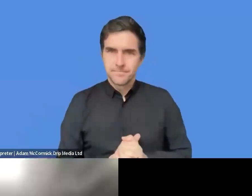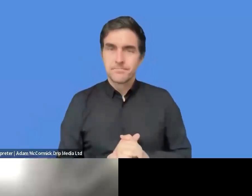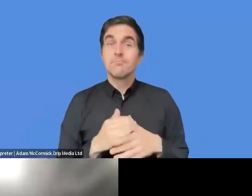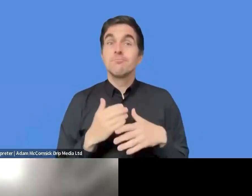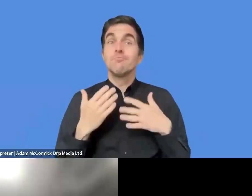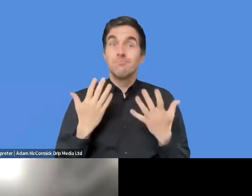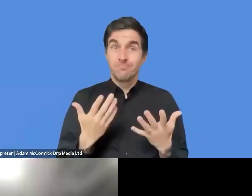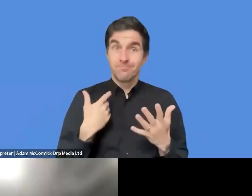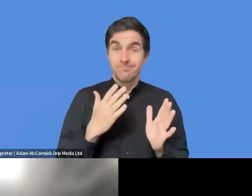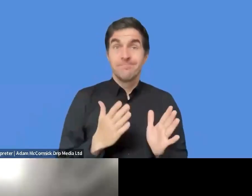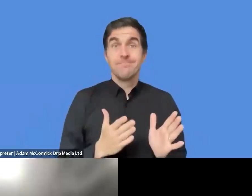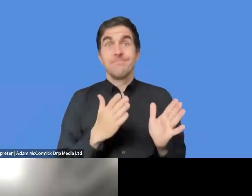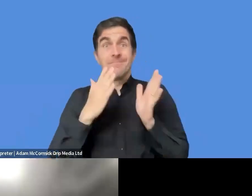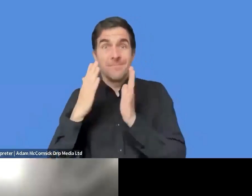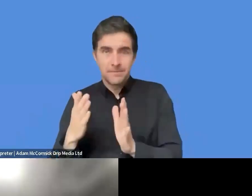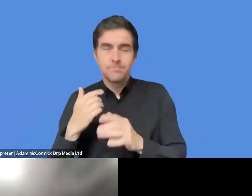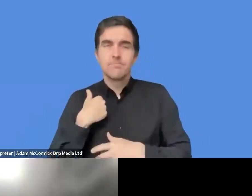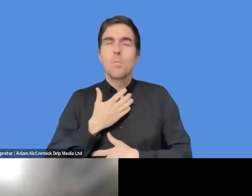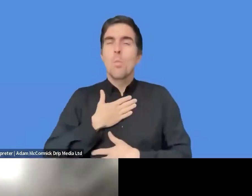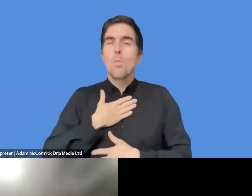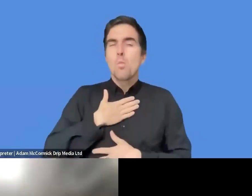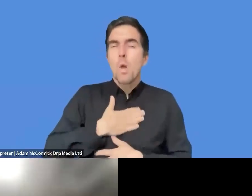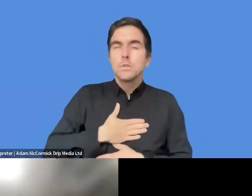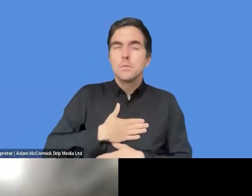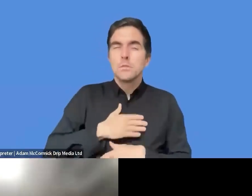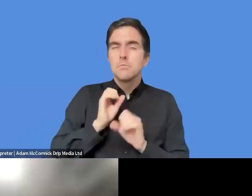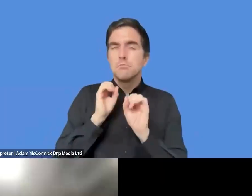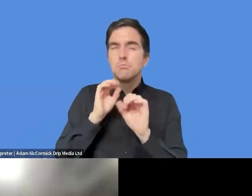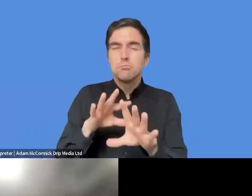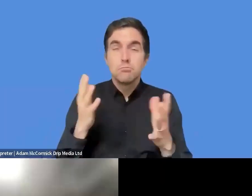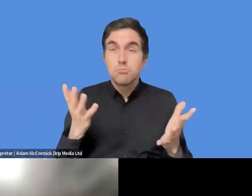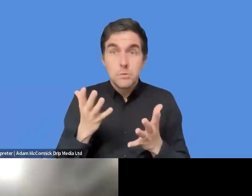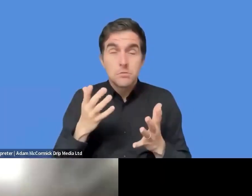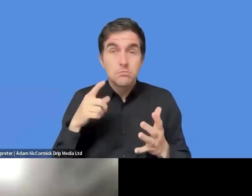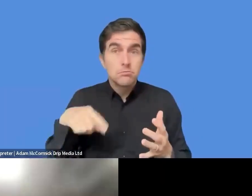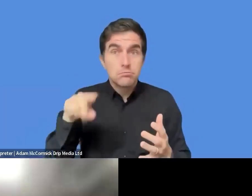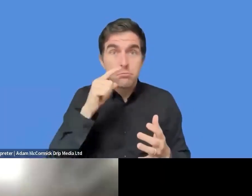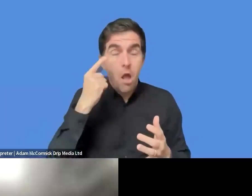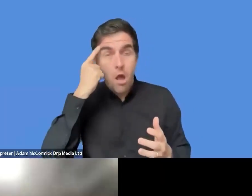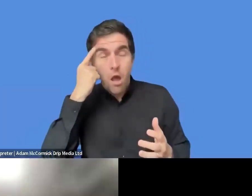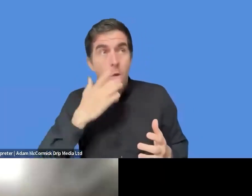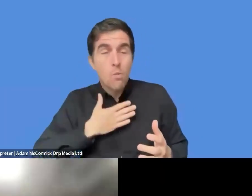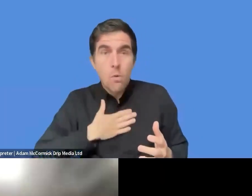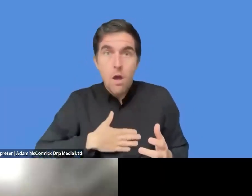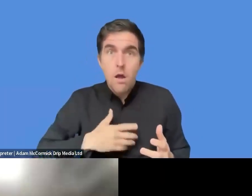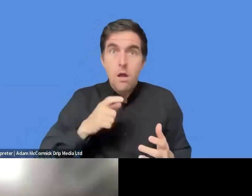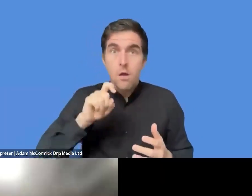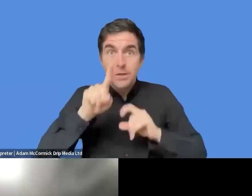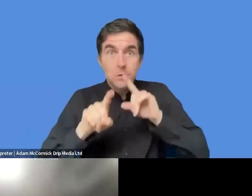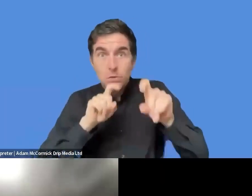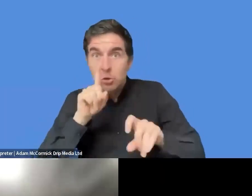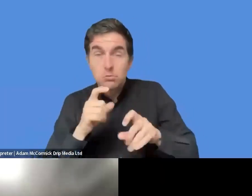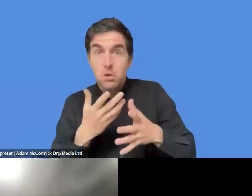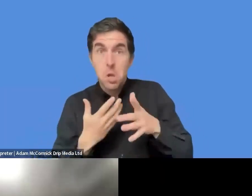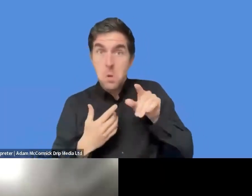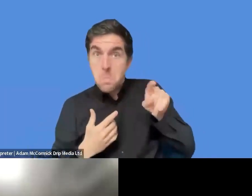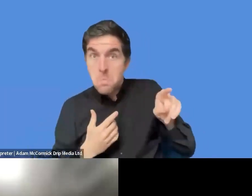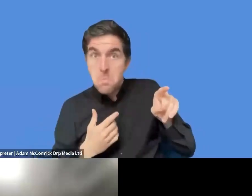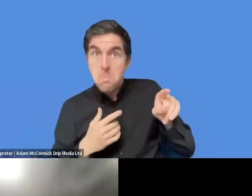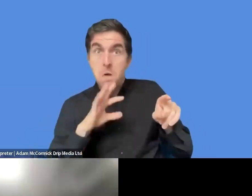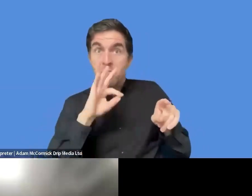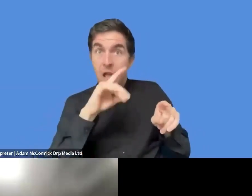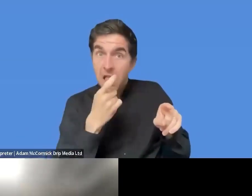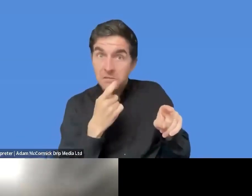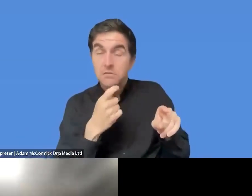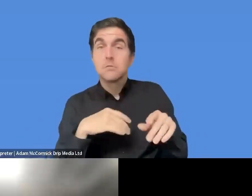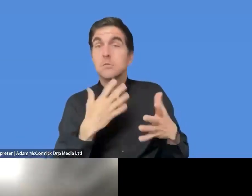to mention that if you have any question to Felix and Thebuho, please post it. We saw some of the